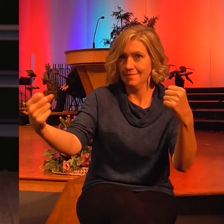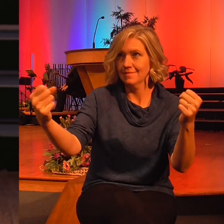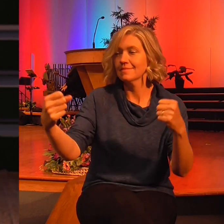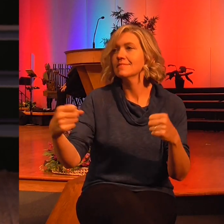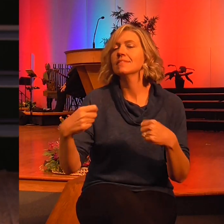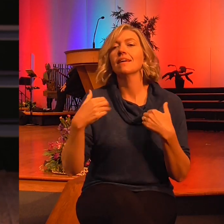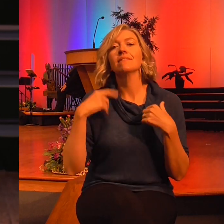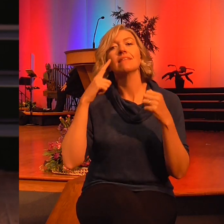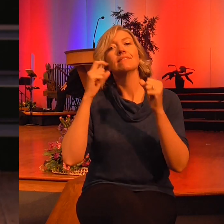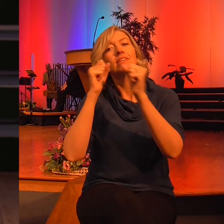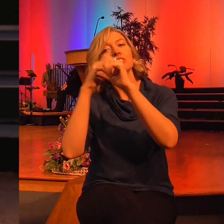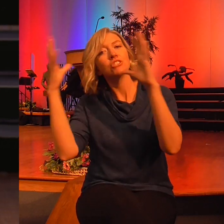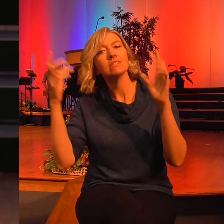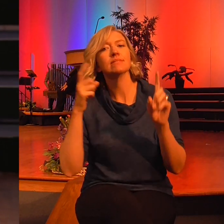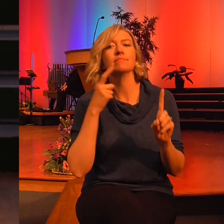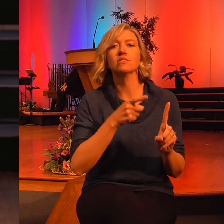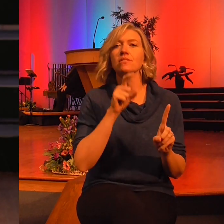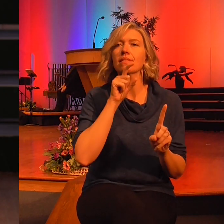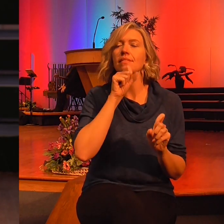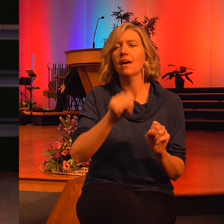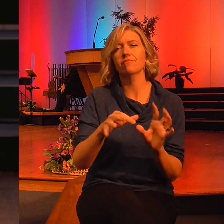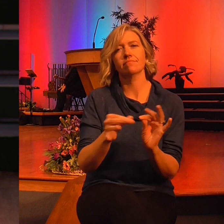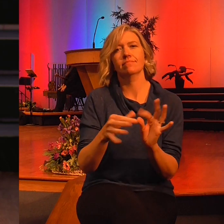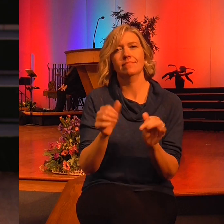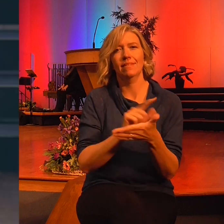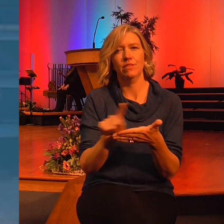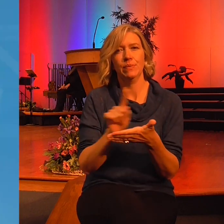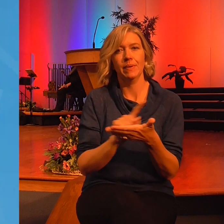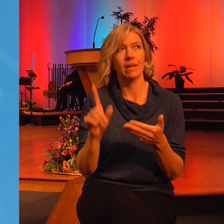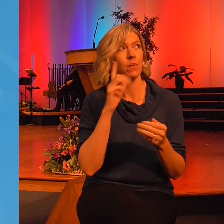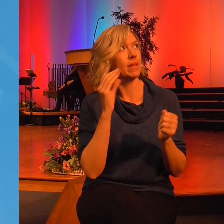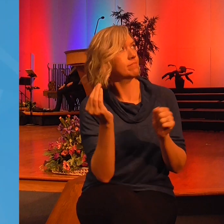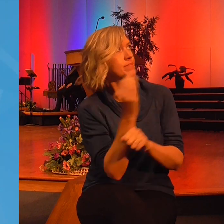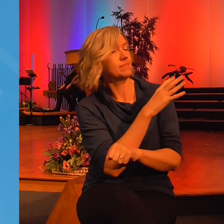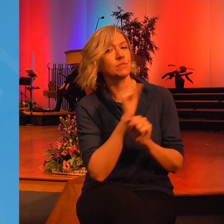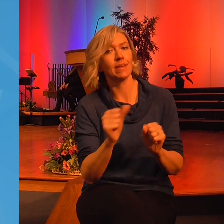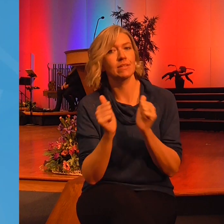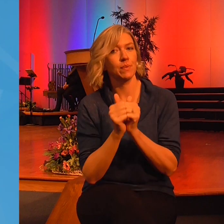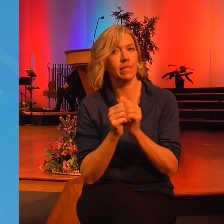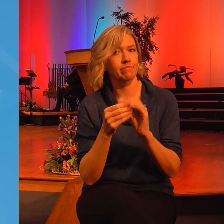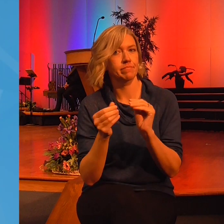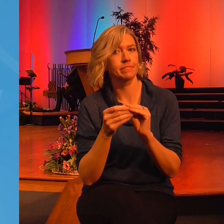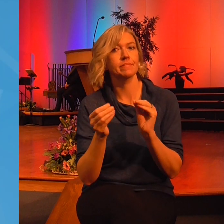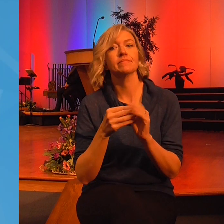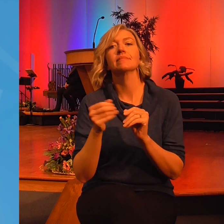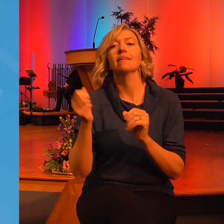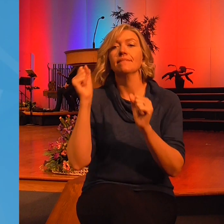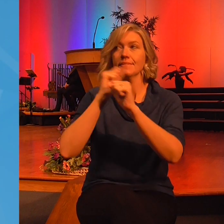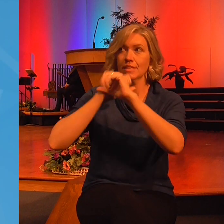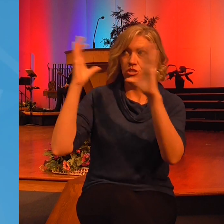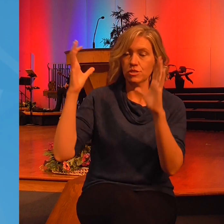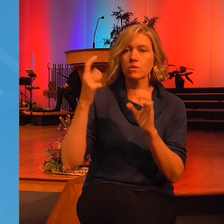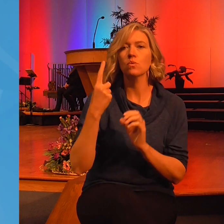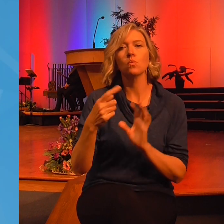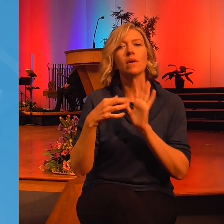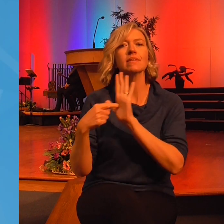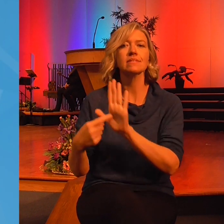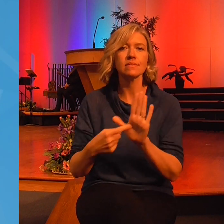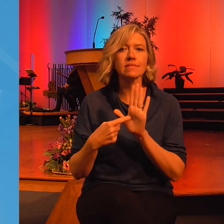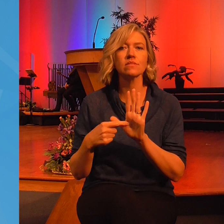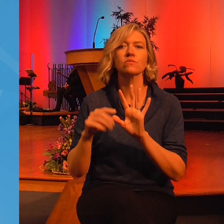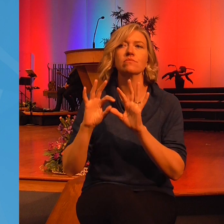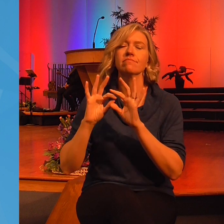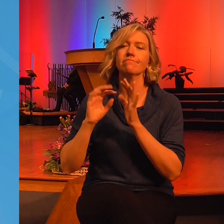have a vision and mission we love to recite each week. It's coming up on the screens. If you want to say it along with me, it goes like this. Our vision, oneness